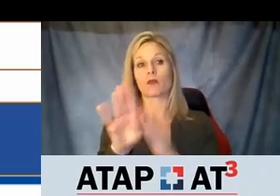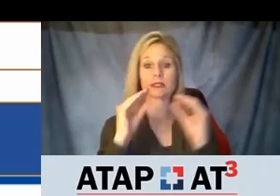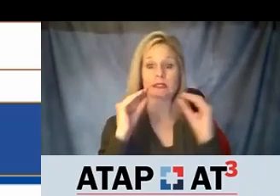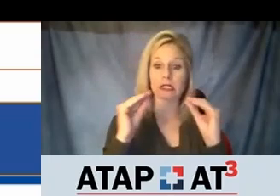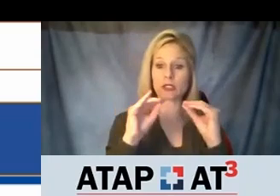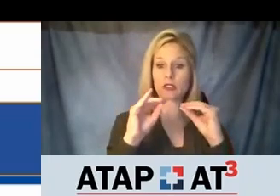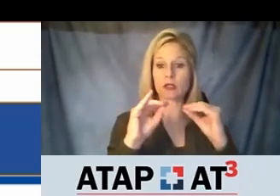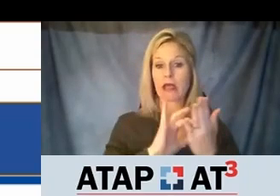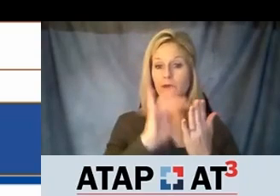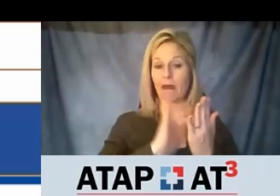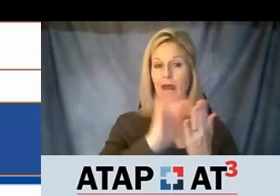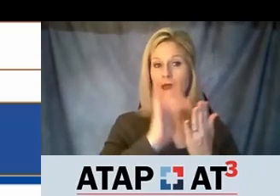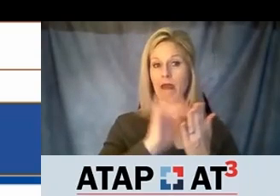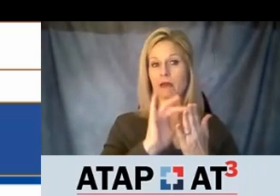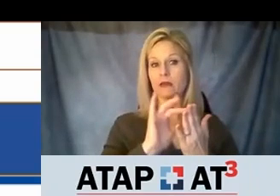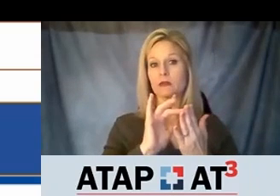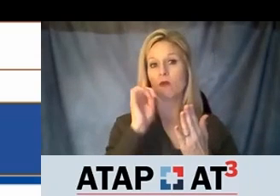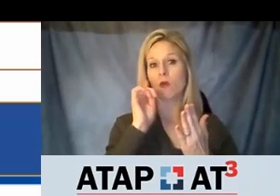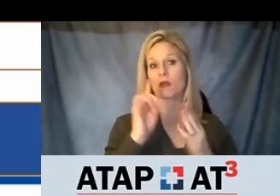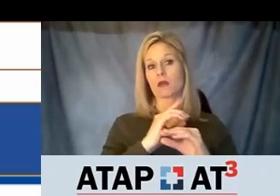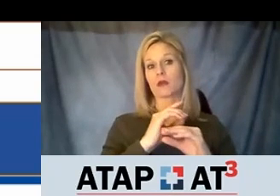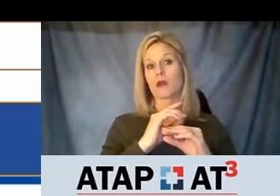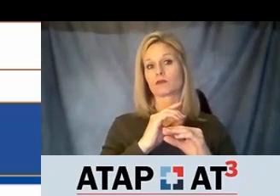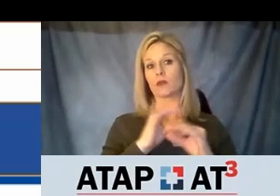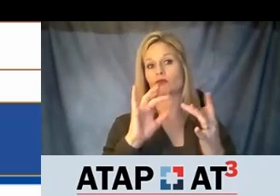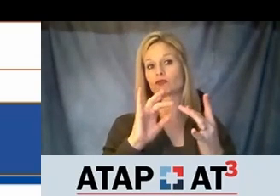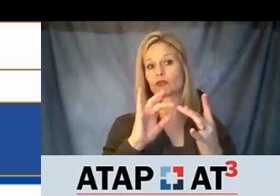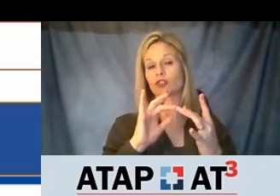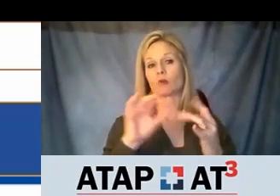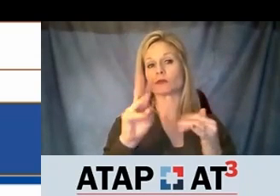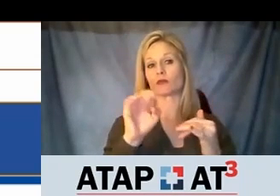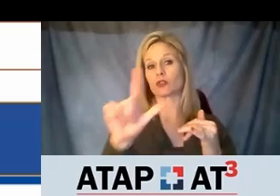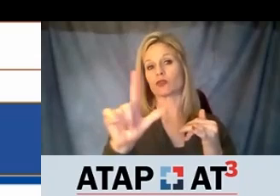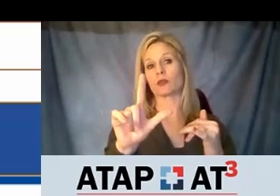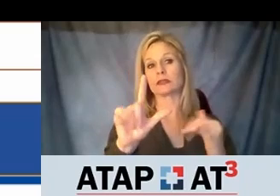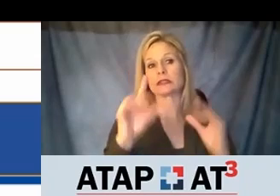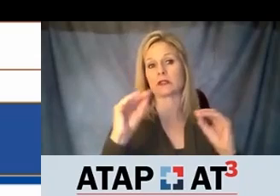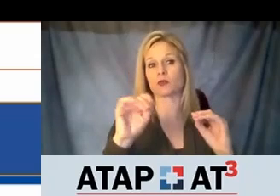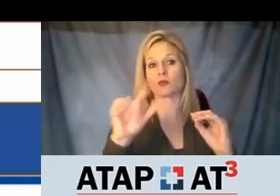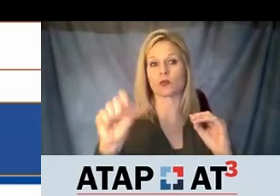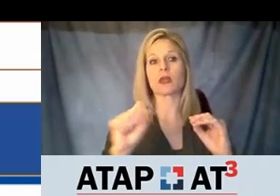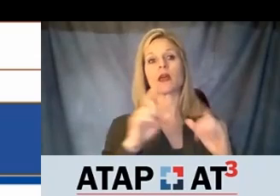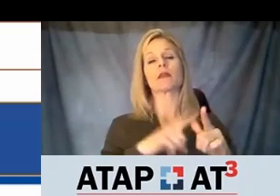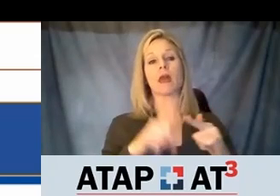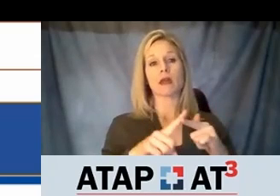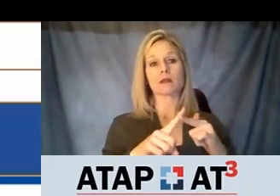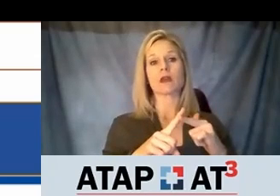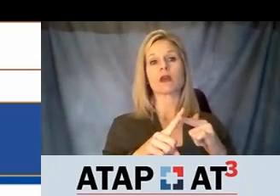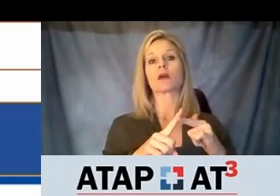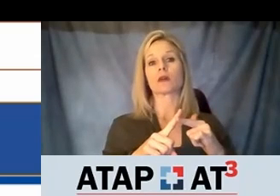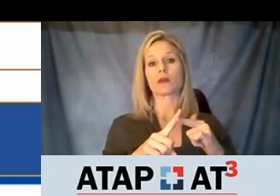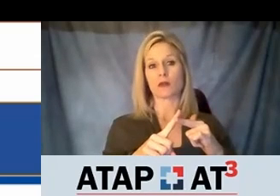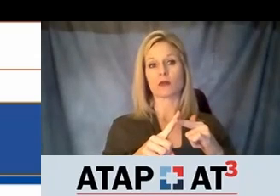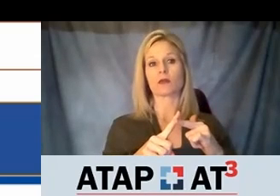and the virtual teaching tools, sequencing tasks, the work autonomy